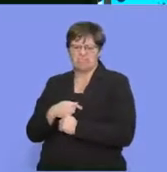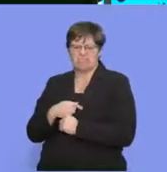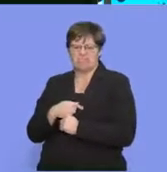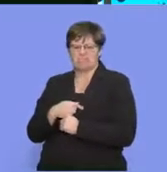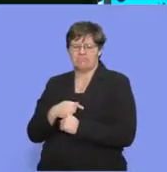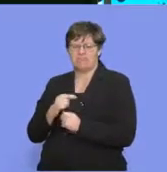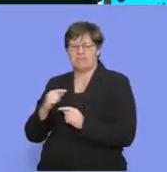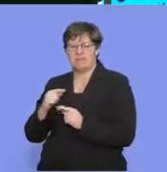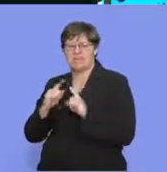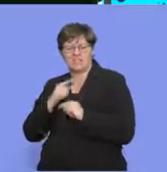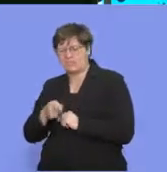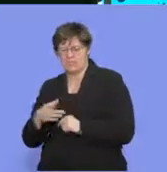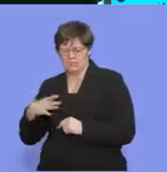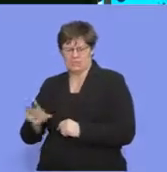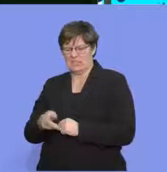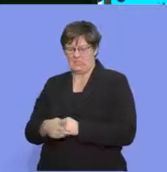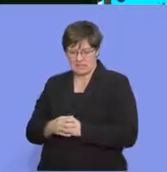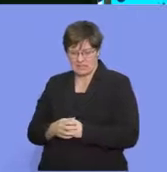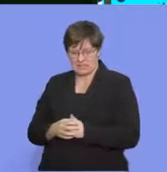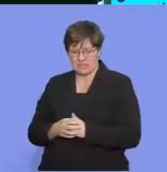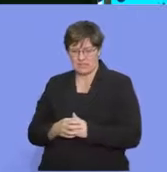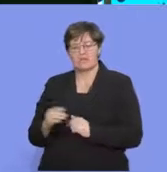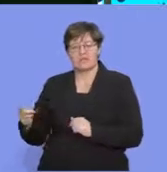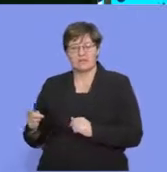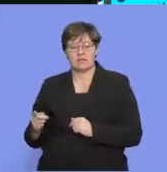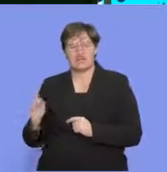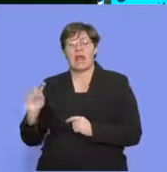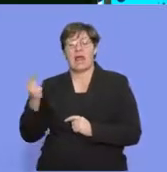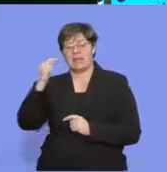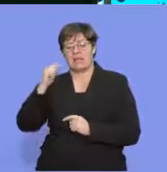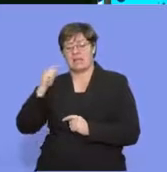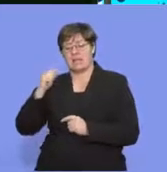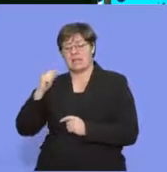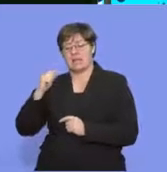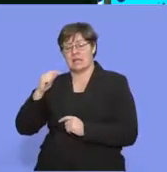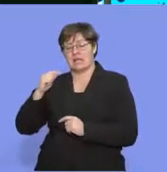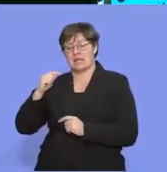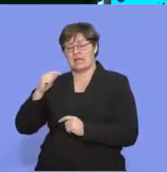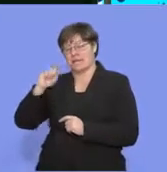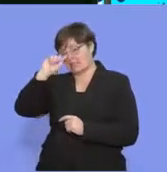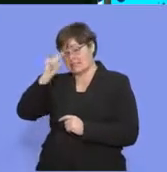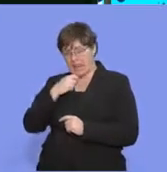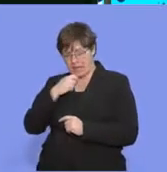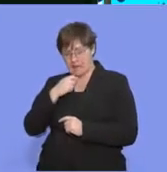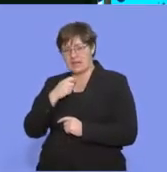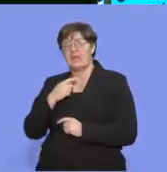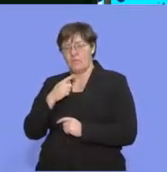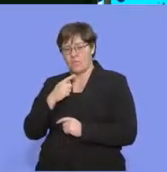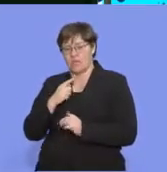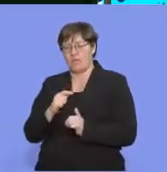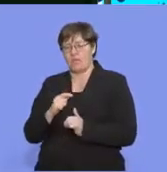is, and in those days, the eldest son usually took over from the father, so he would inherit the land or